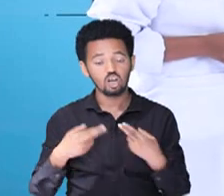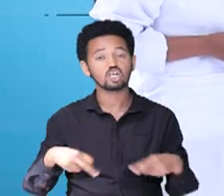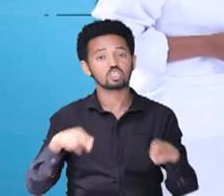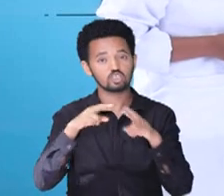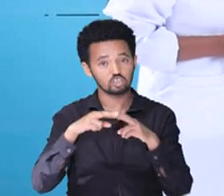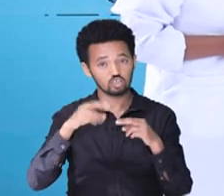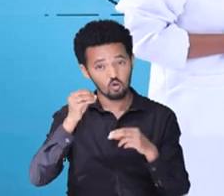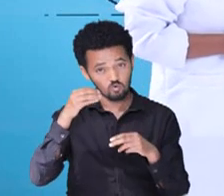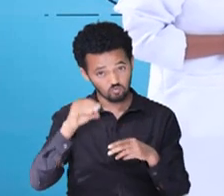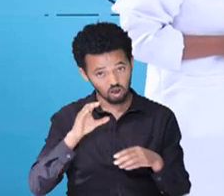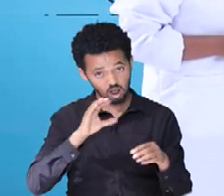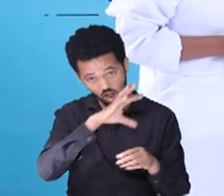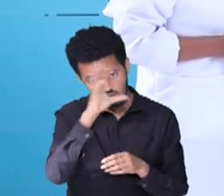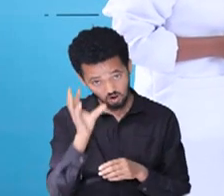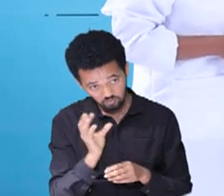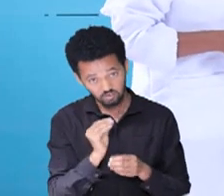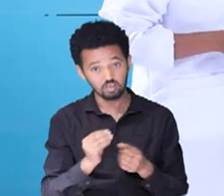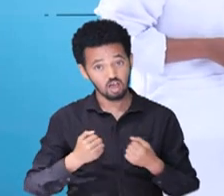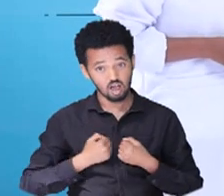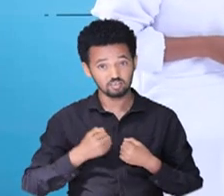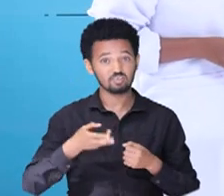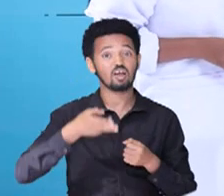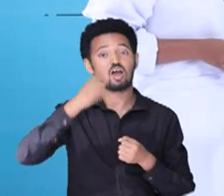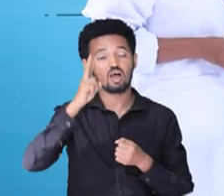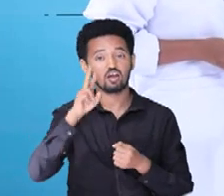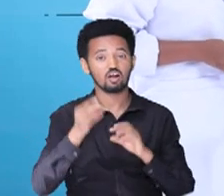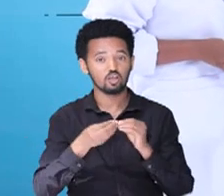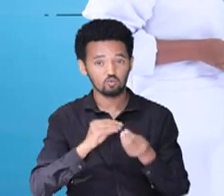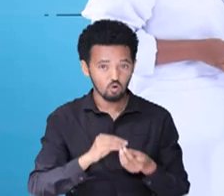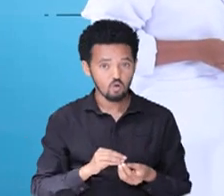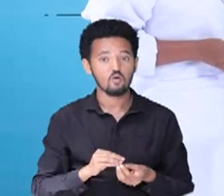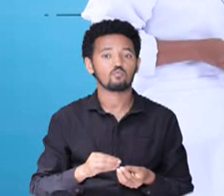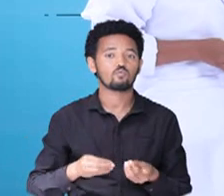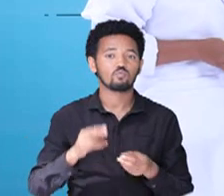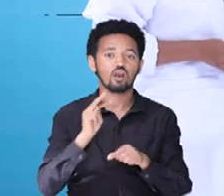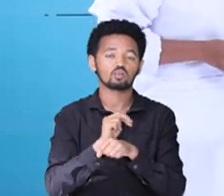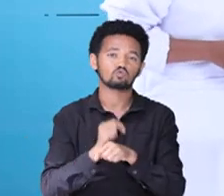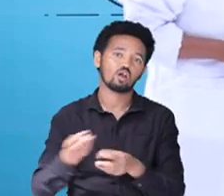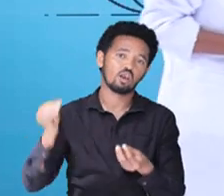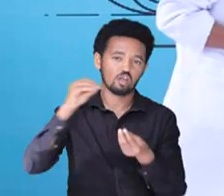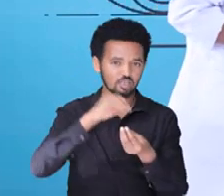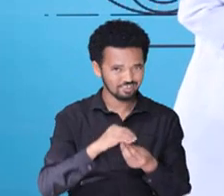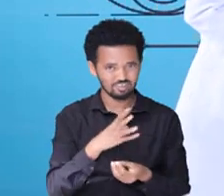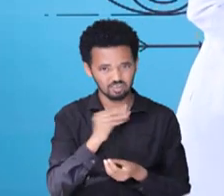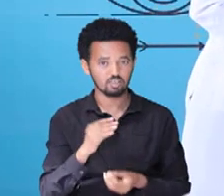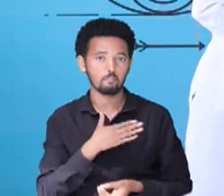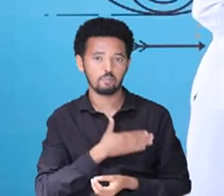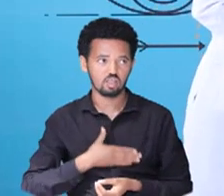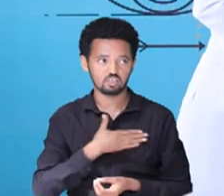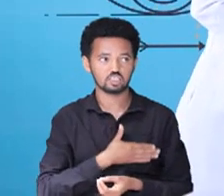Africa except Southern Africa has high rate of natural increase. And